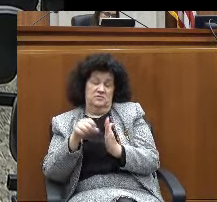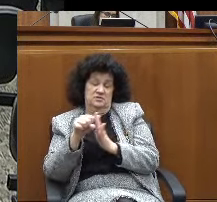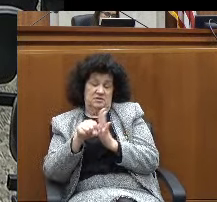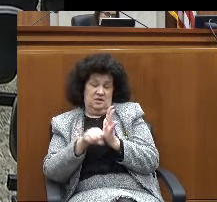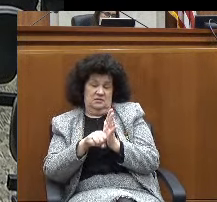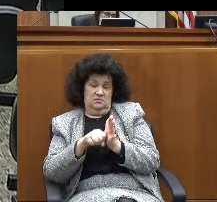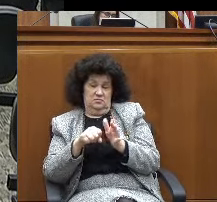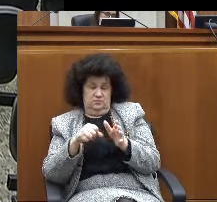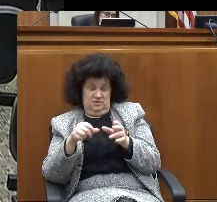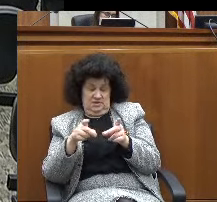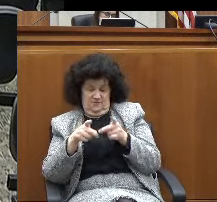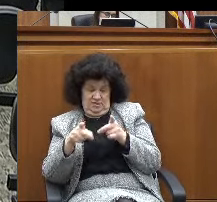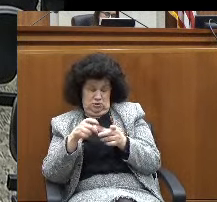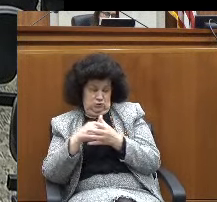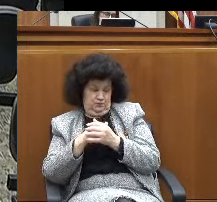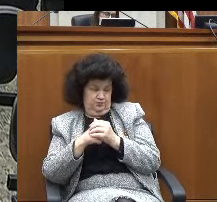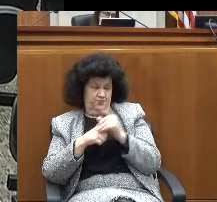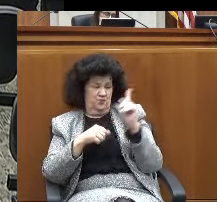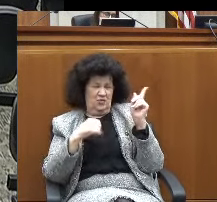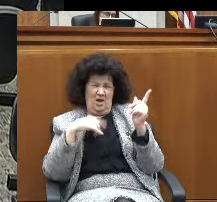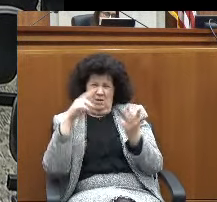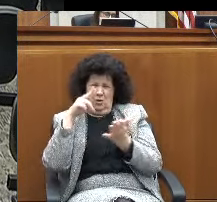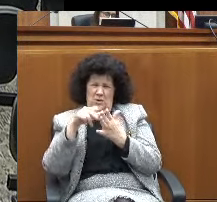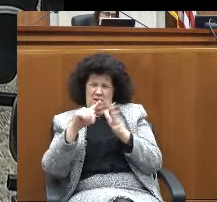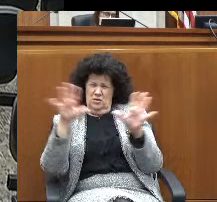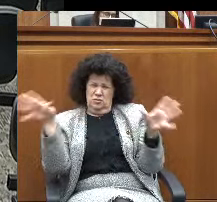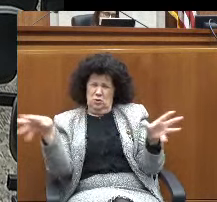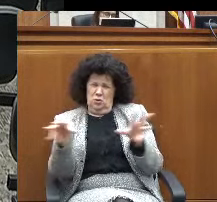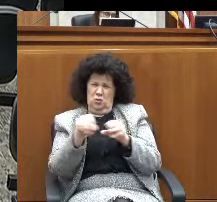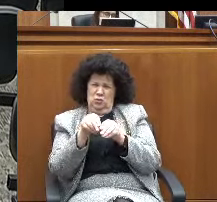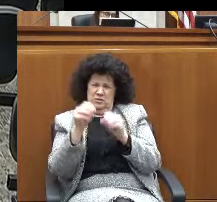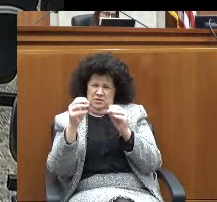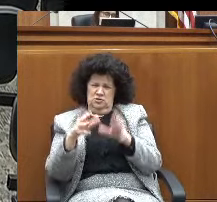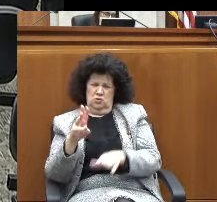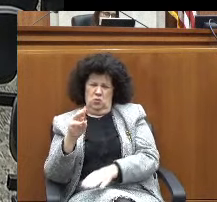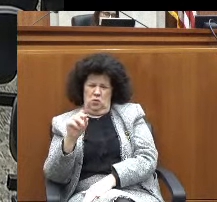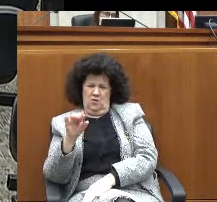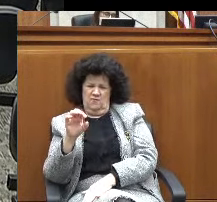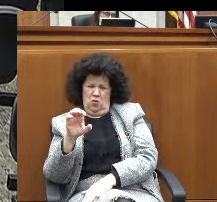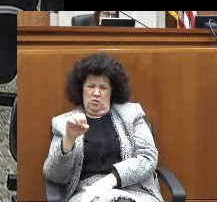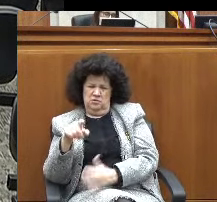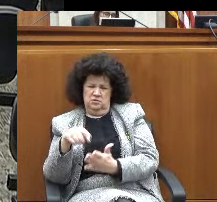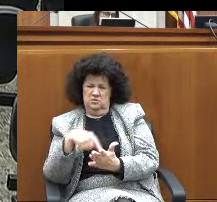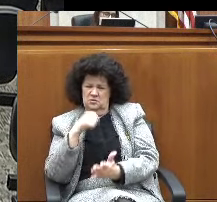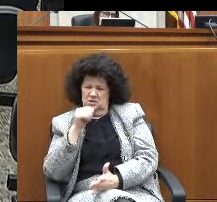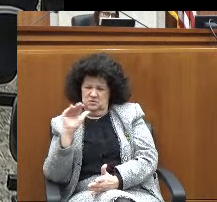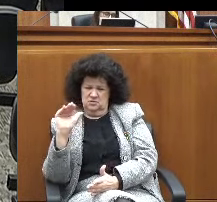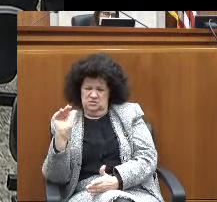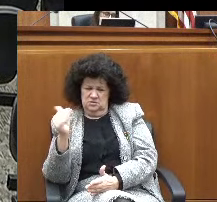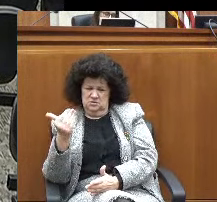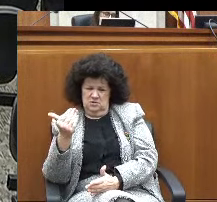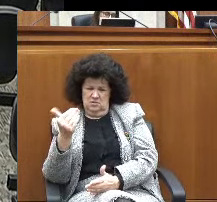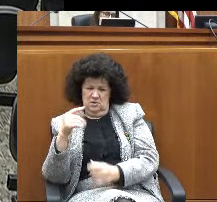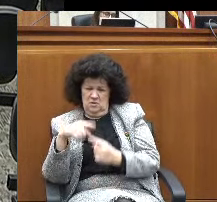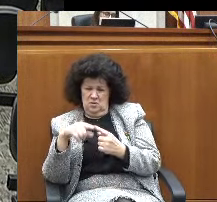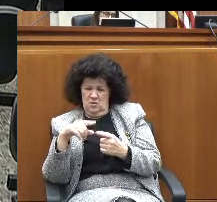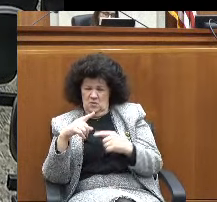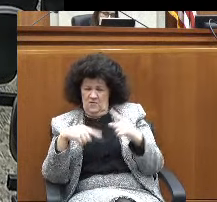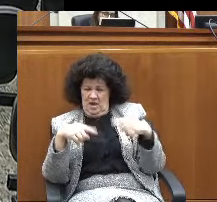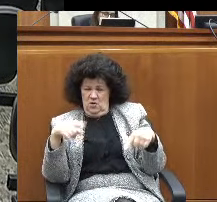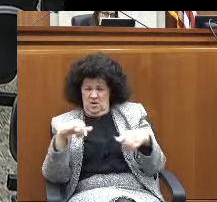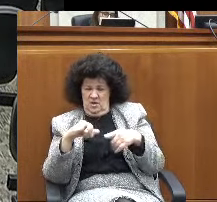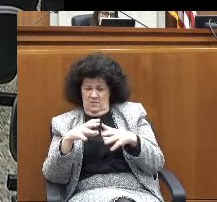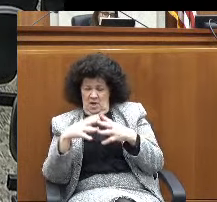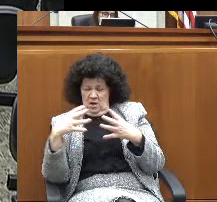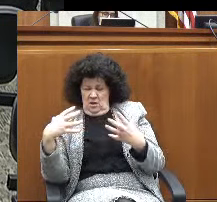Because it just seems to me, I'm looking at the total teacher workforce year to year, and it doesn't seem to vary that much. And I know